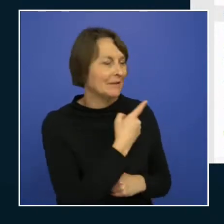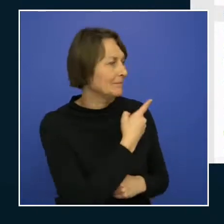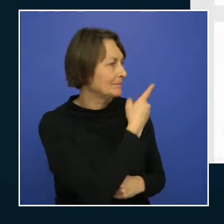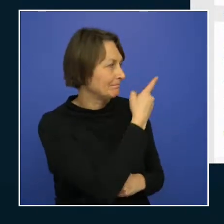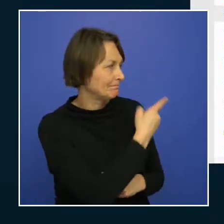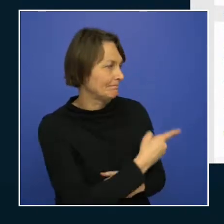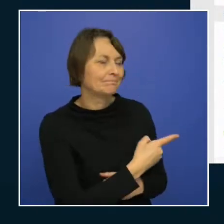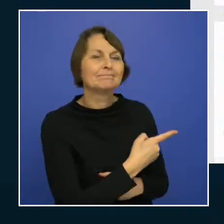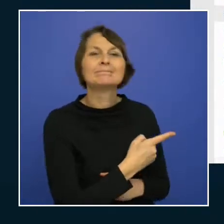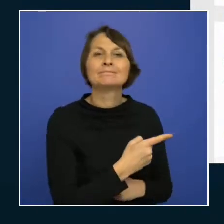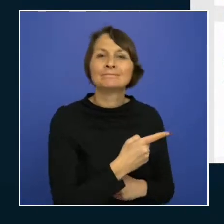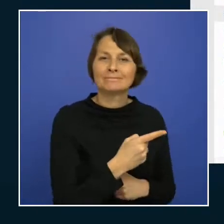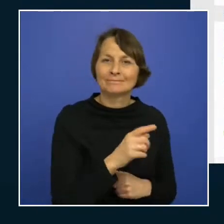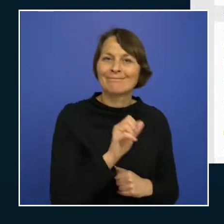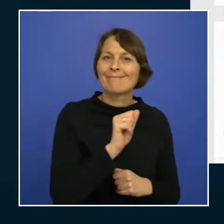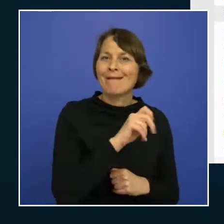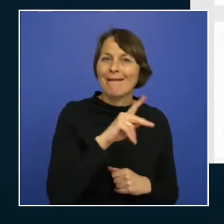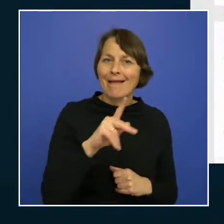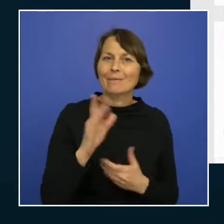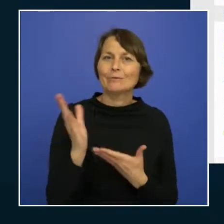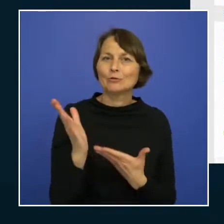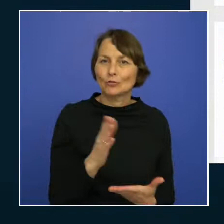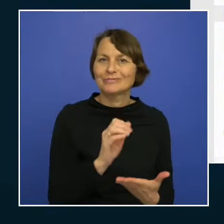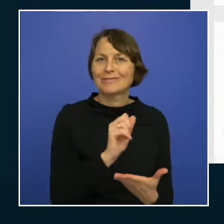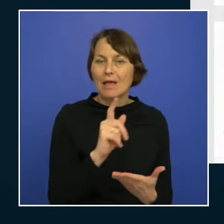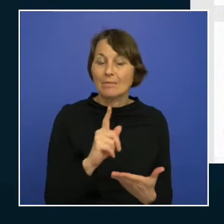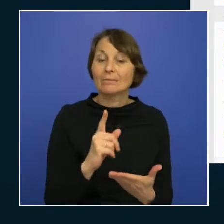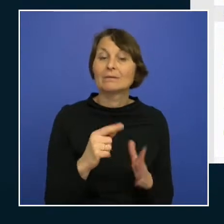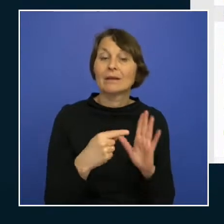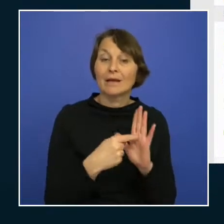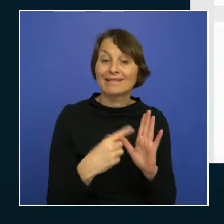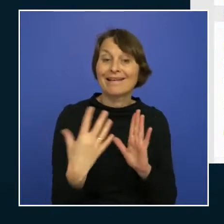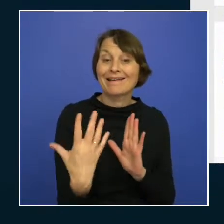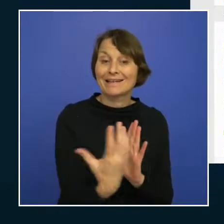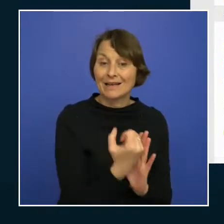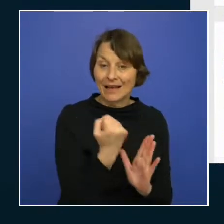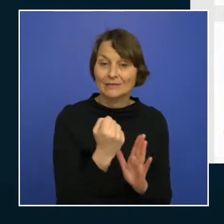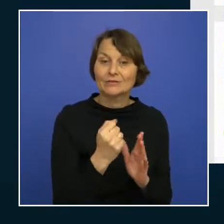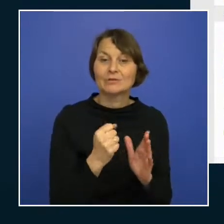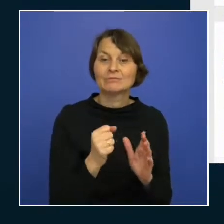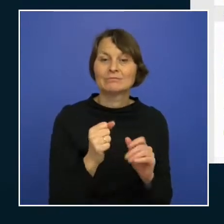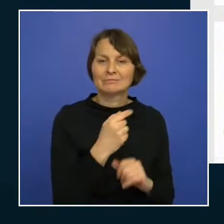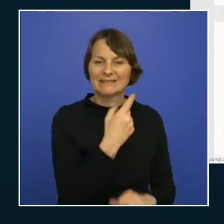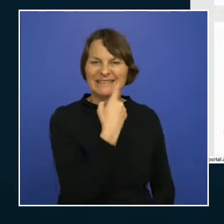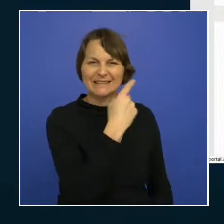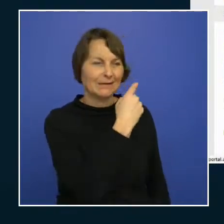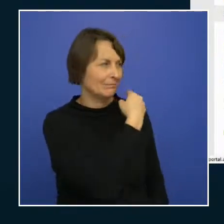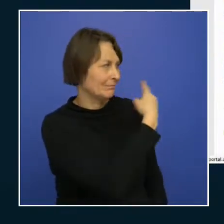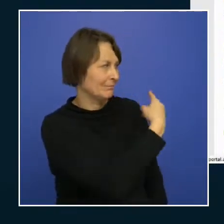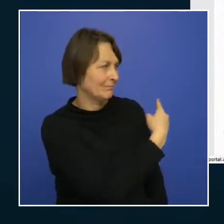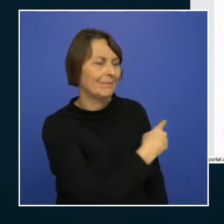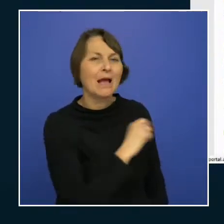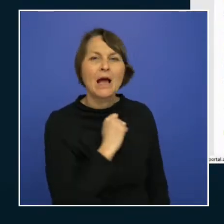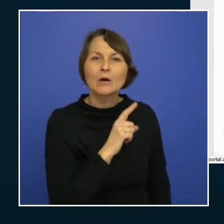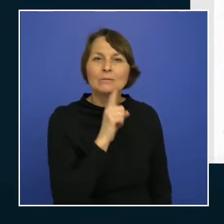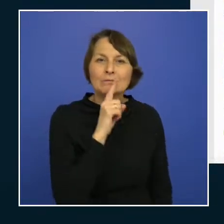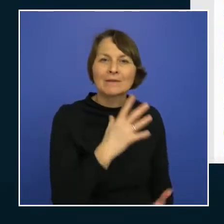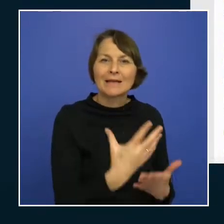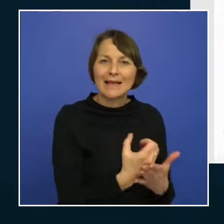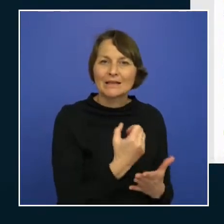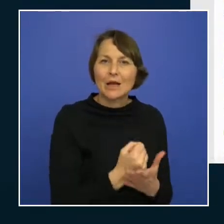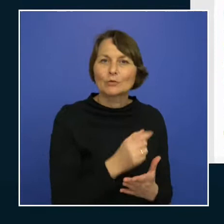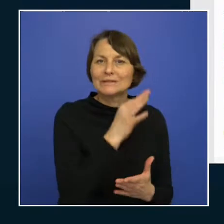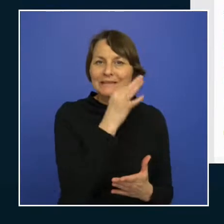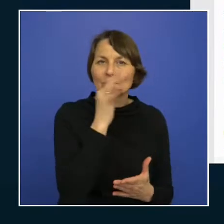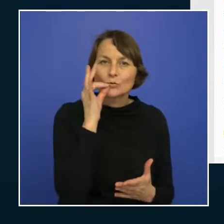app, that has like get permissions for the secrets inside of this key vault. And if we look at secrets,